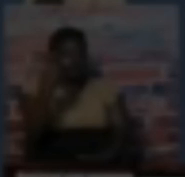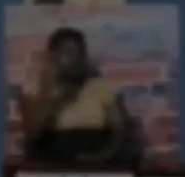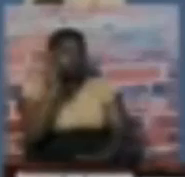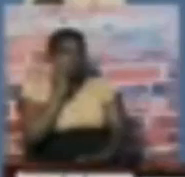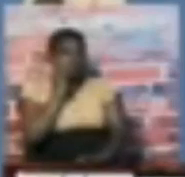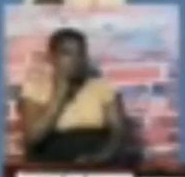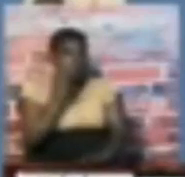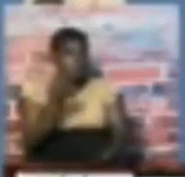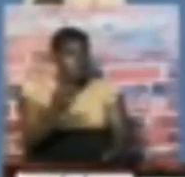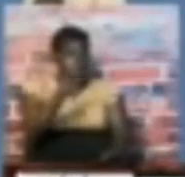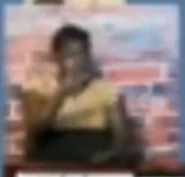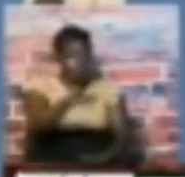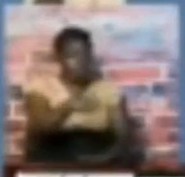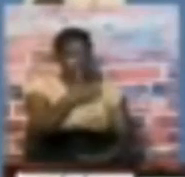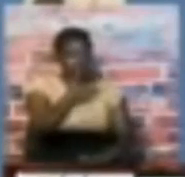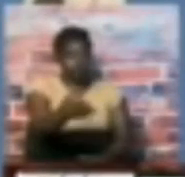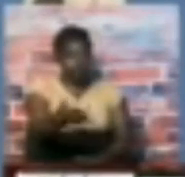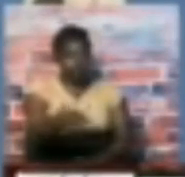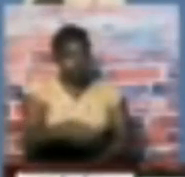maize flour.